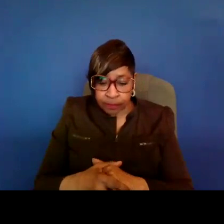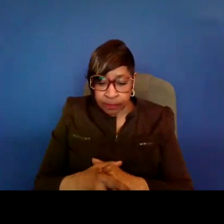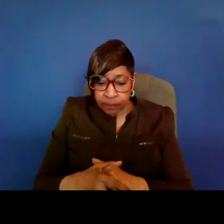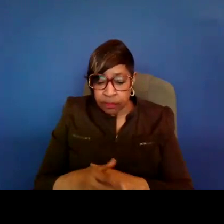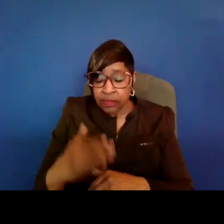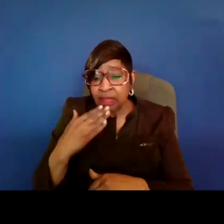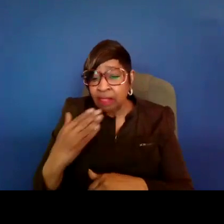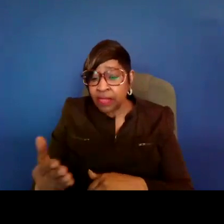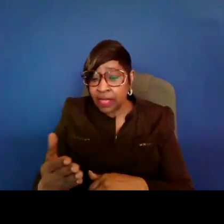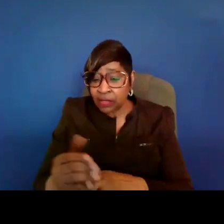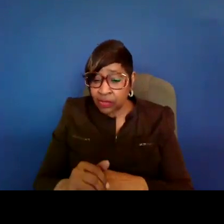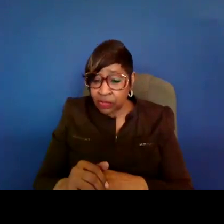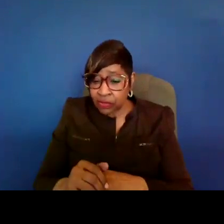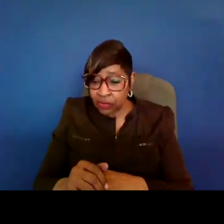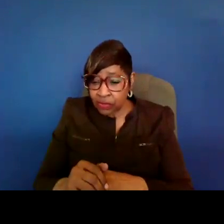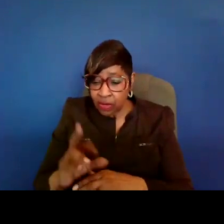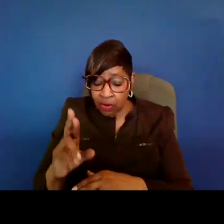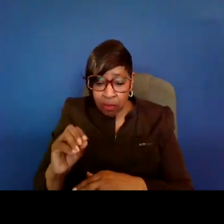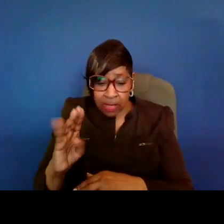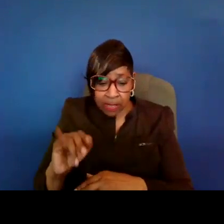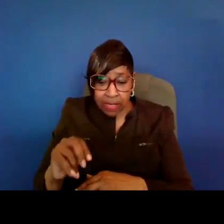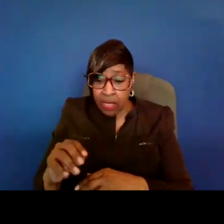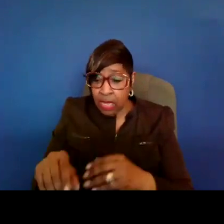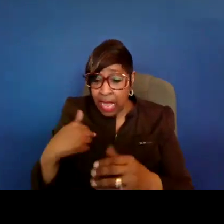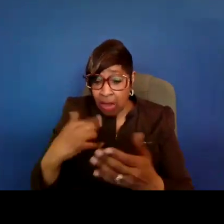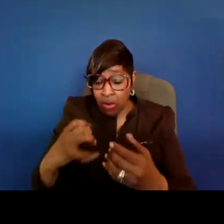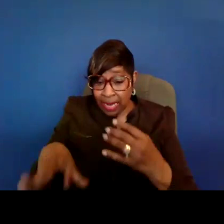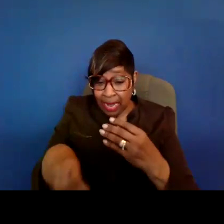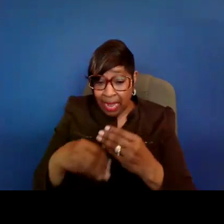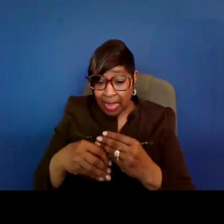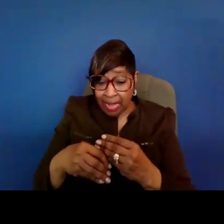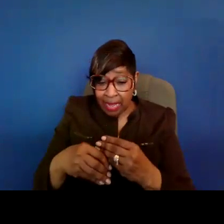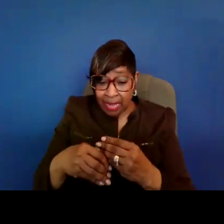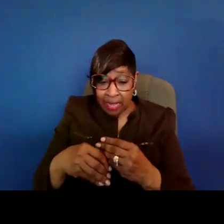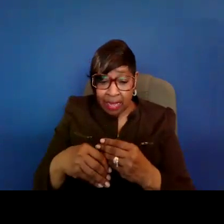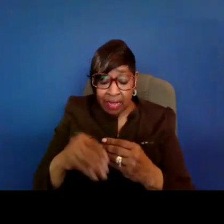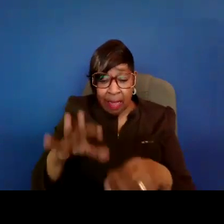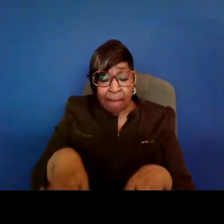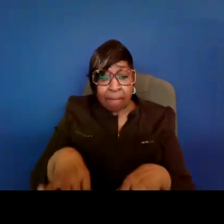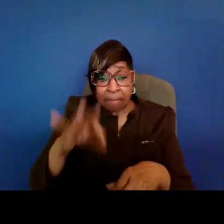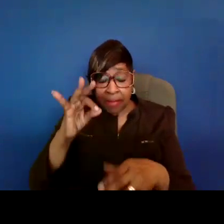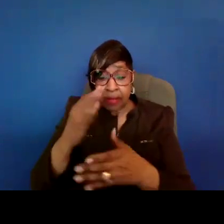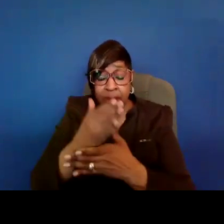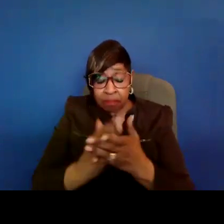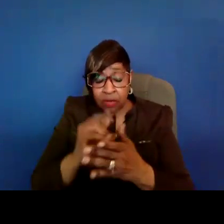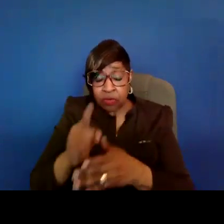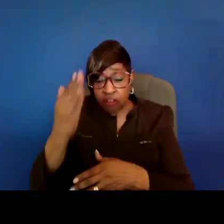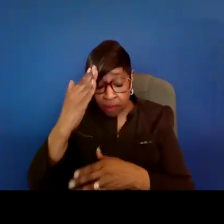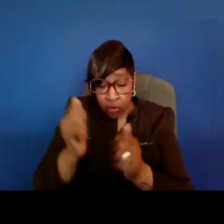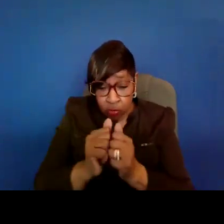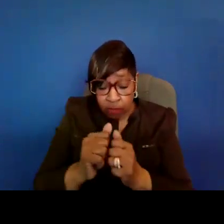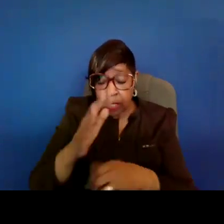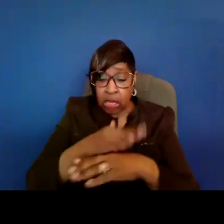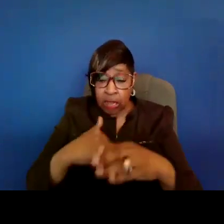Thank you, Robin. Can I Uh, also add, if you don't mind, really quickly, just pick a platform that you are familiar with or comfortable with